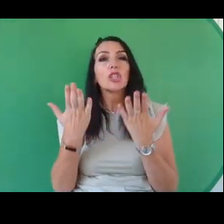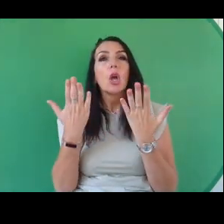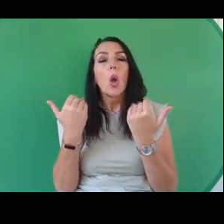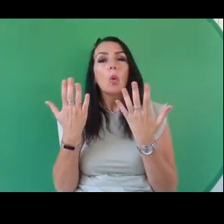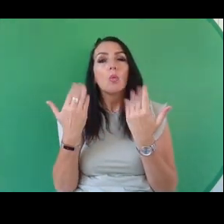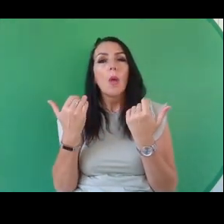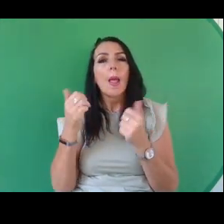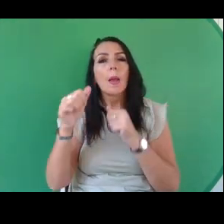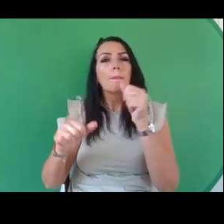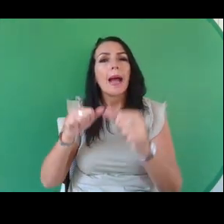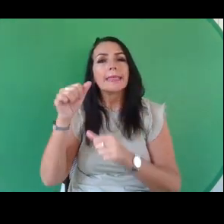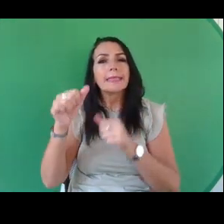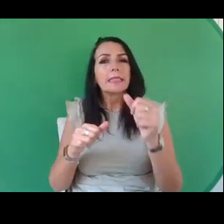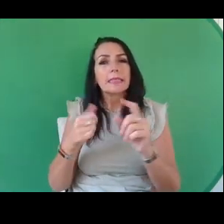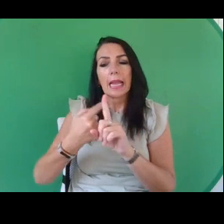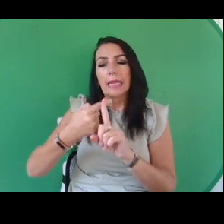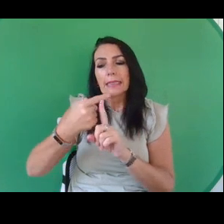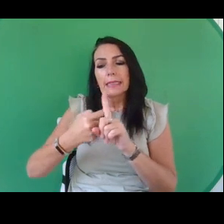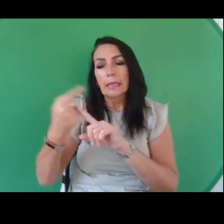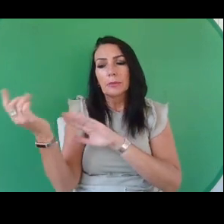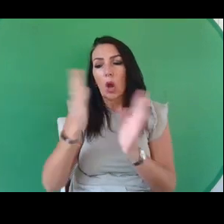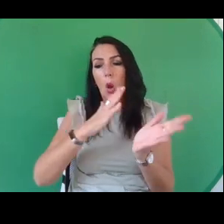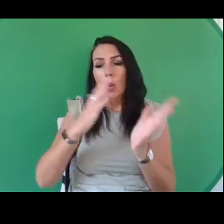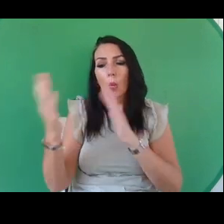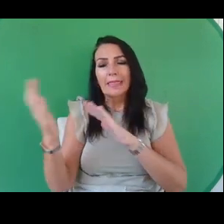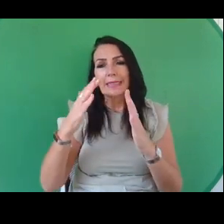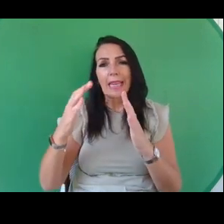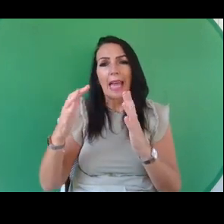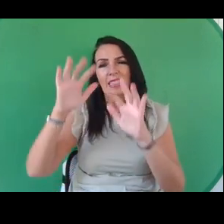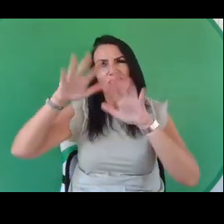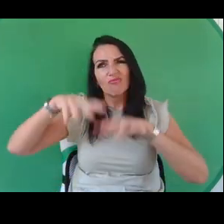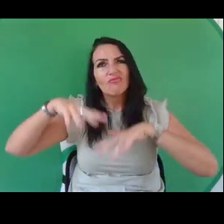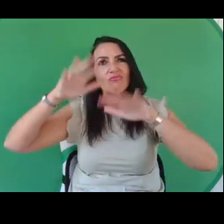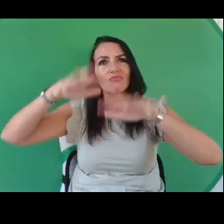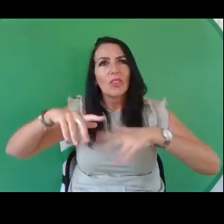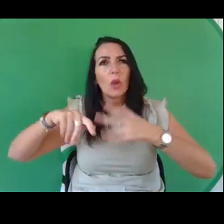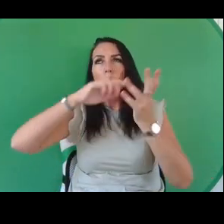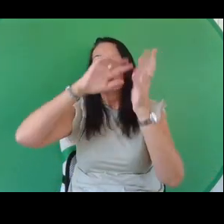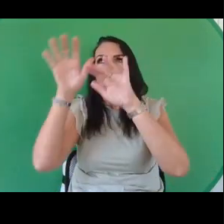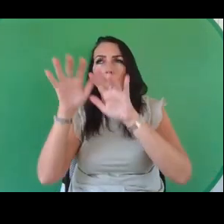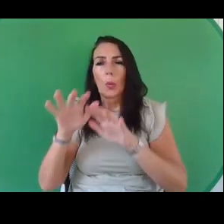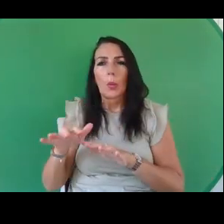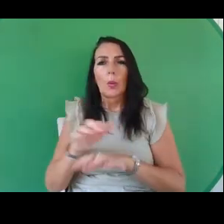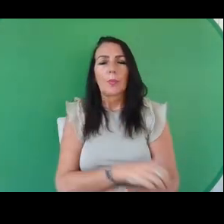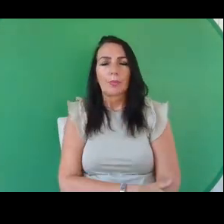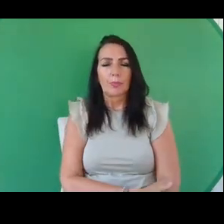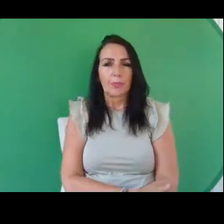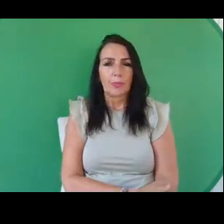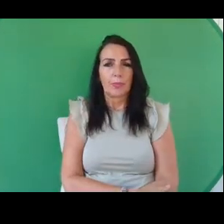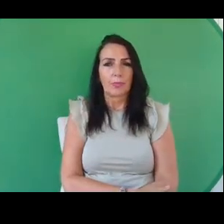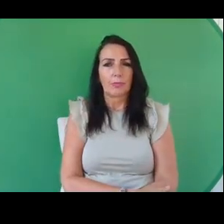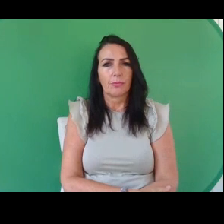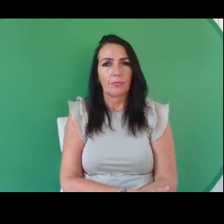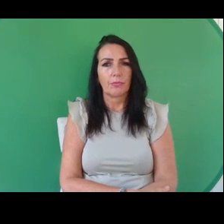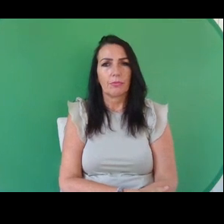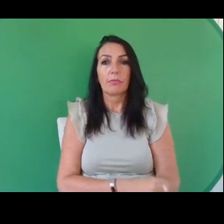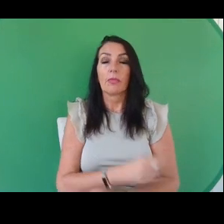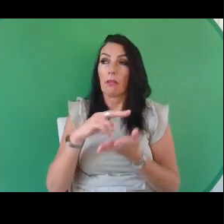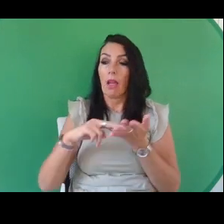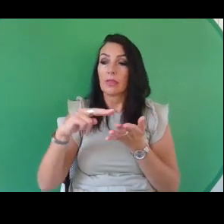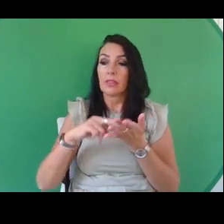including temperature, wind, and precipitation. So that's rain or snowfall. While there's natural climate